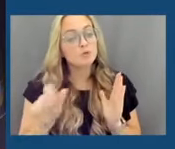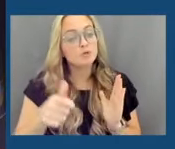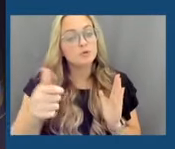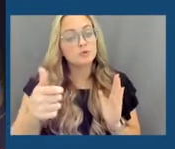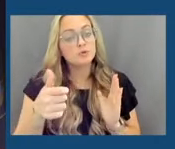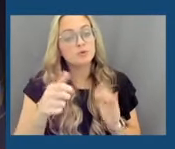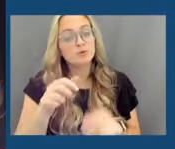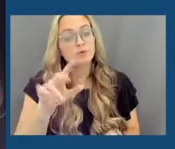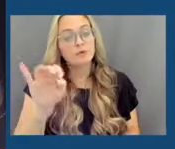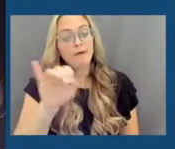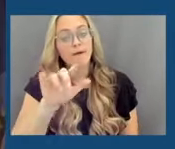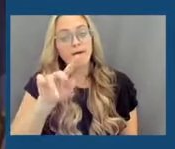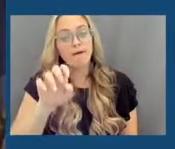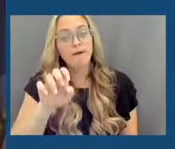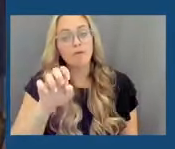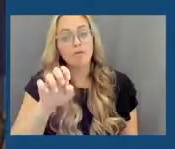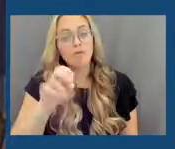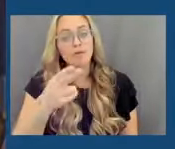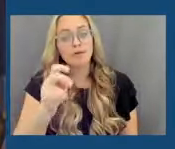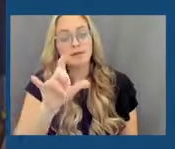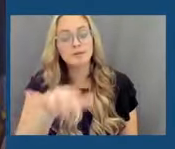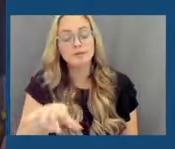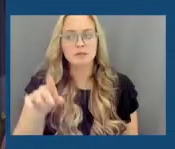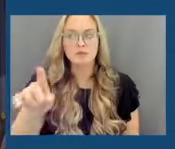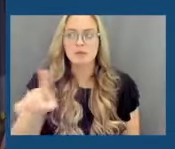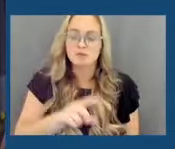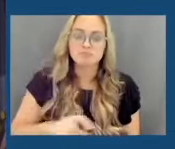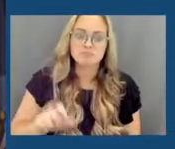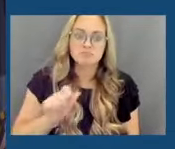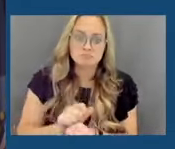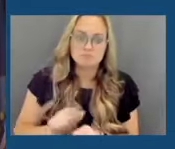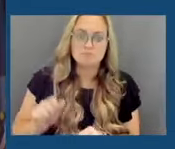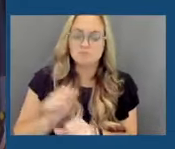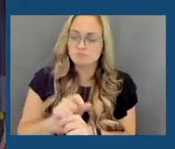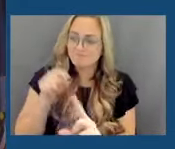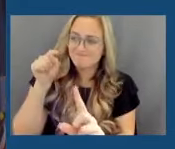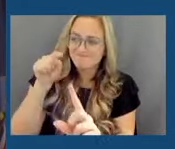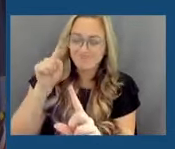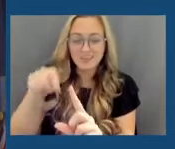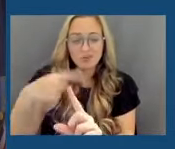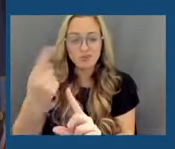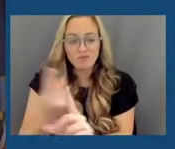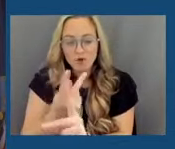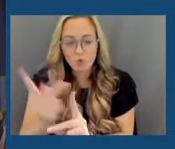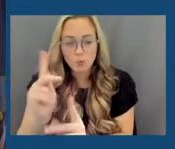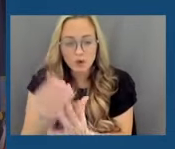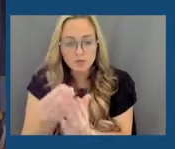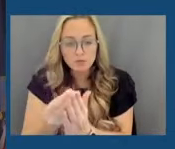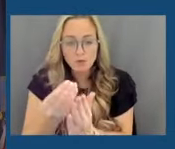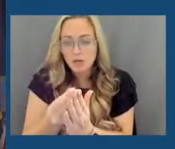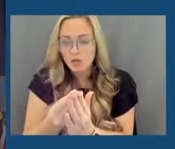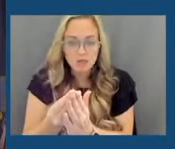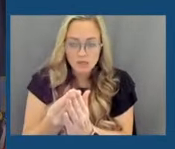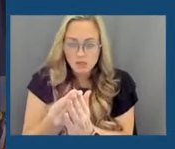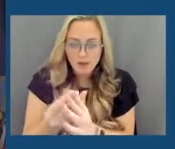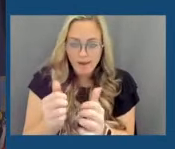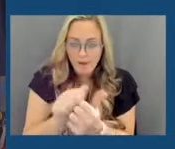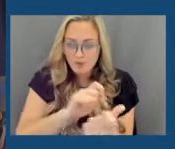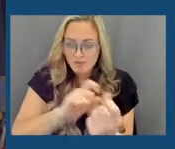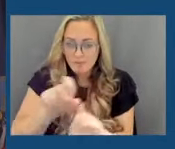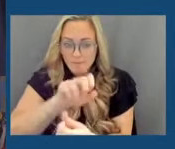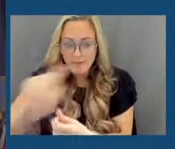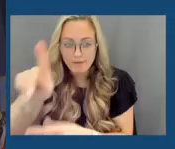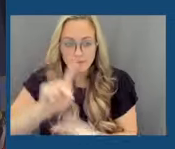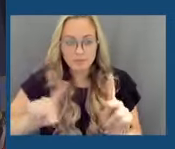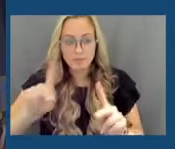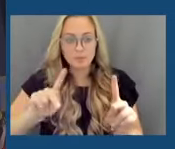Heasty, our speaker, who was so adamant that we find the resources to put this money back that we're talking about today back in people's